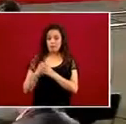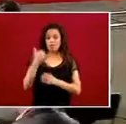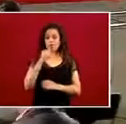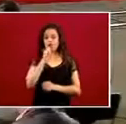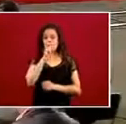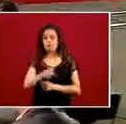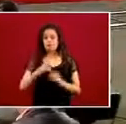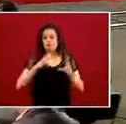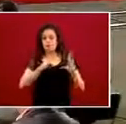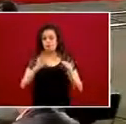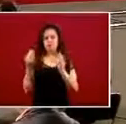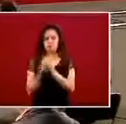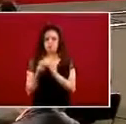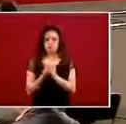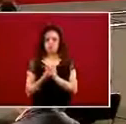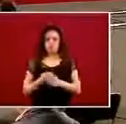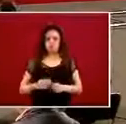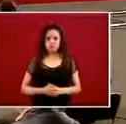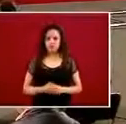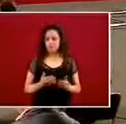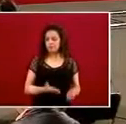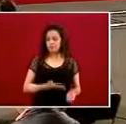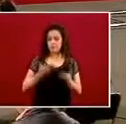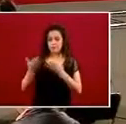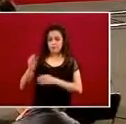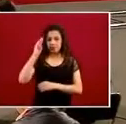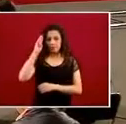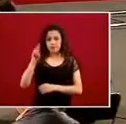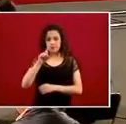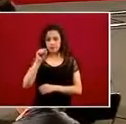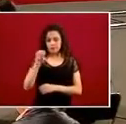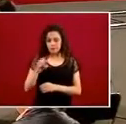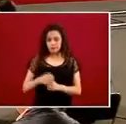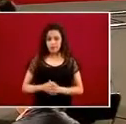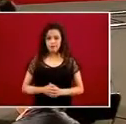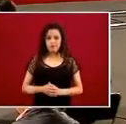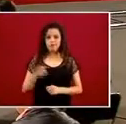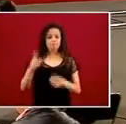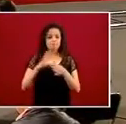have a collective strategy against this pandemic. Now,